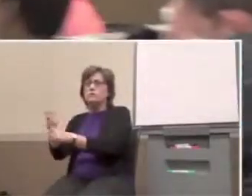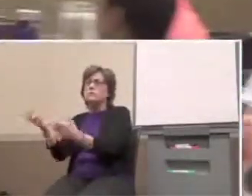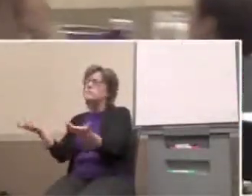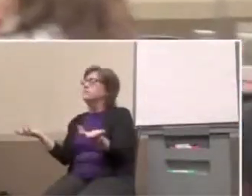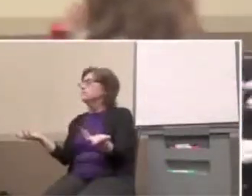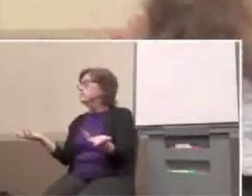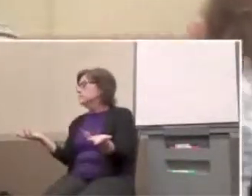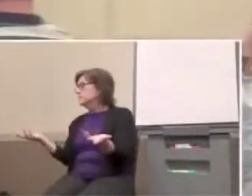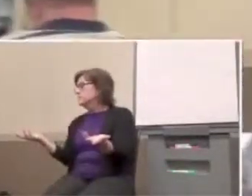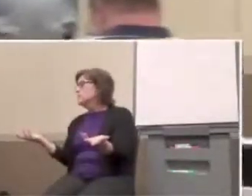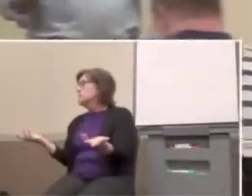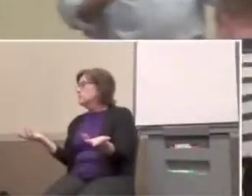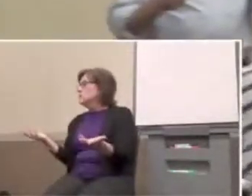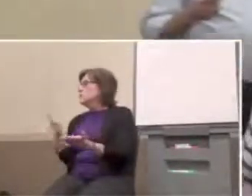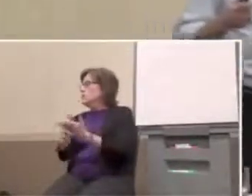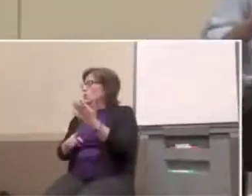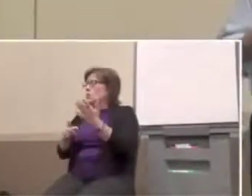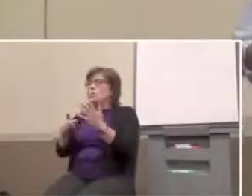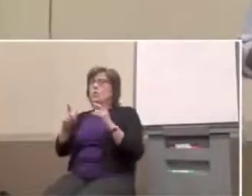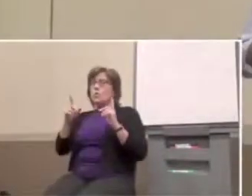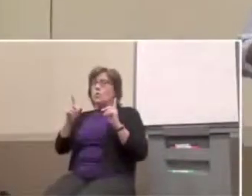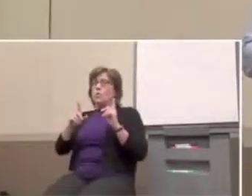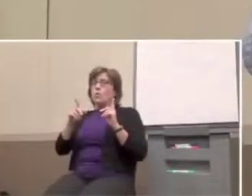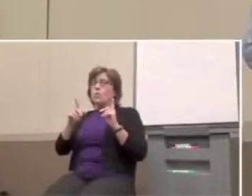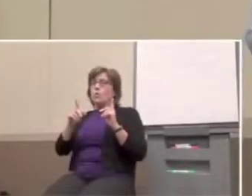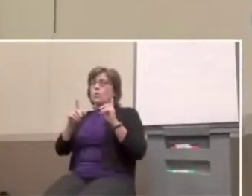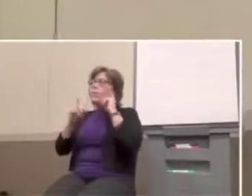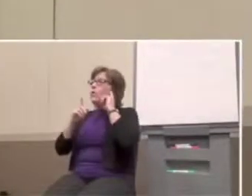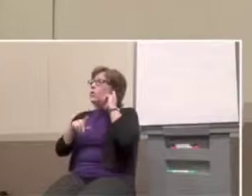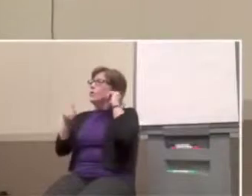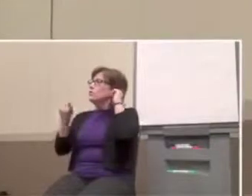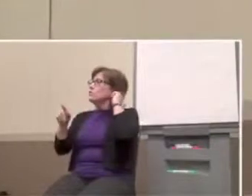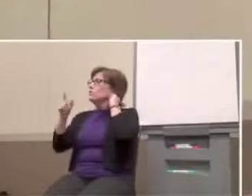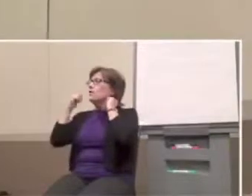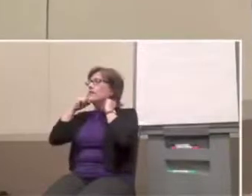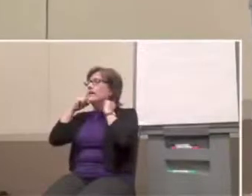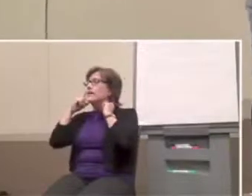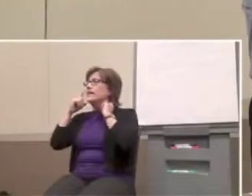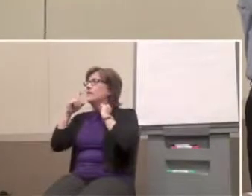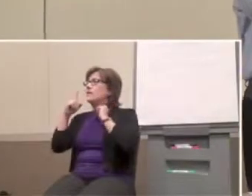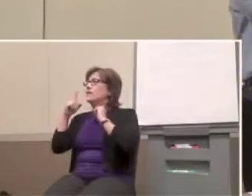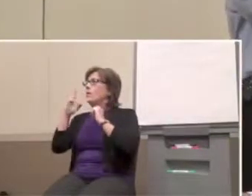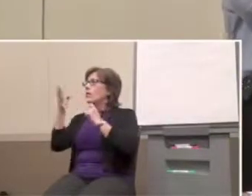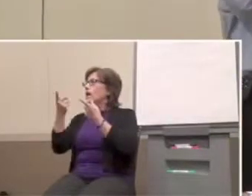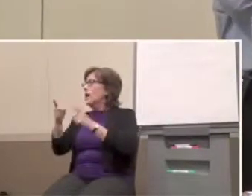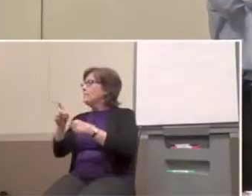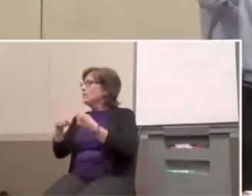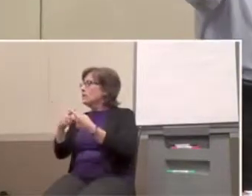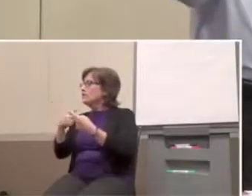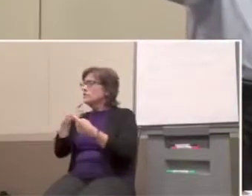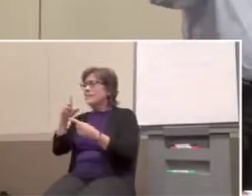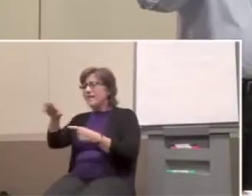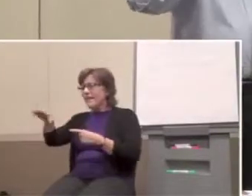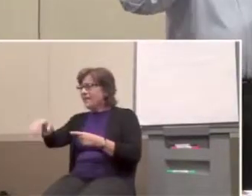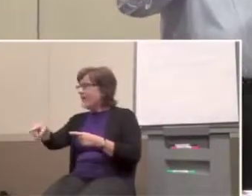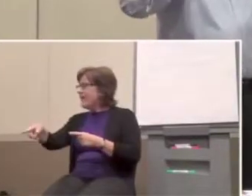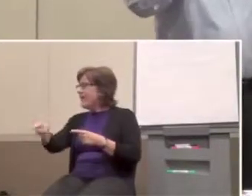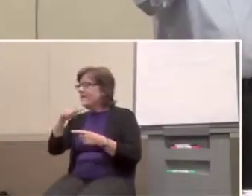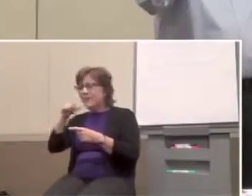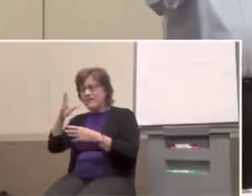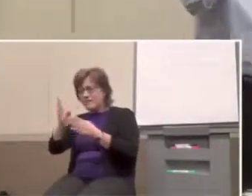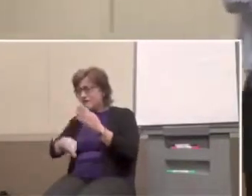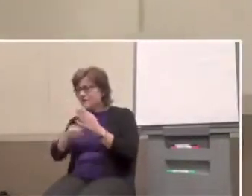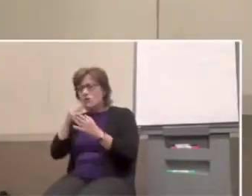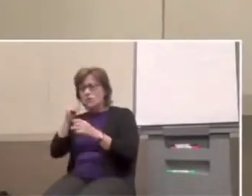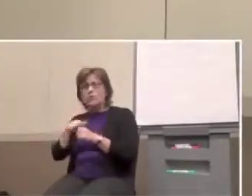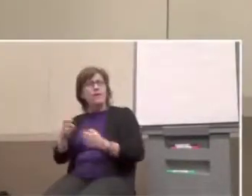when you strike at the kid, or not strike at them, but you poke at that issue where they haven't gotten their homework done and they